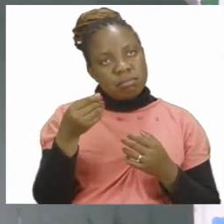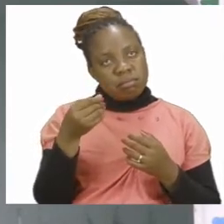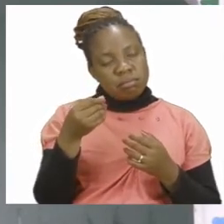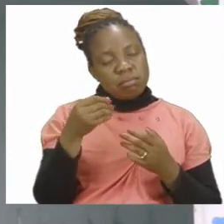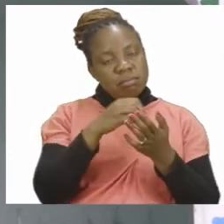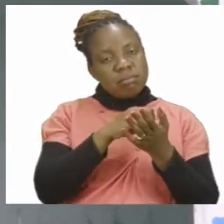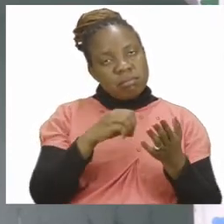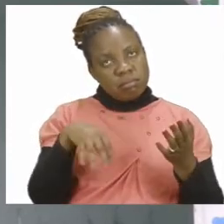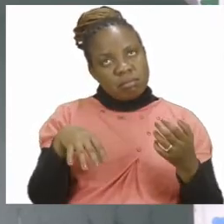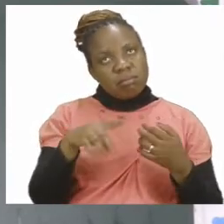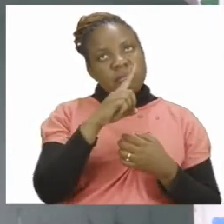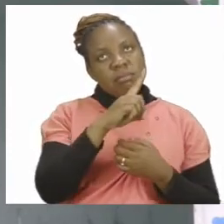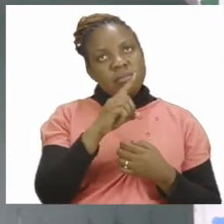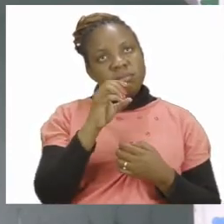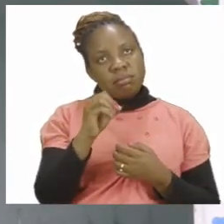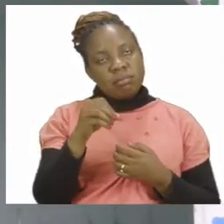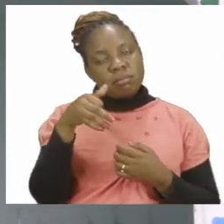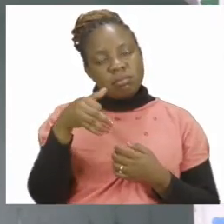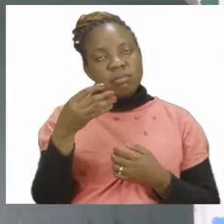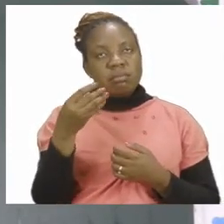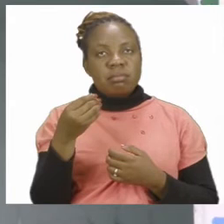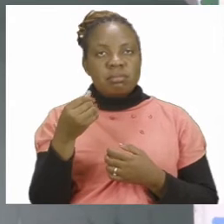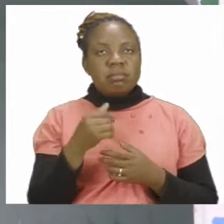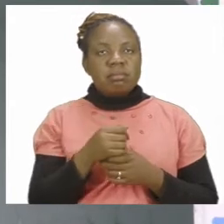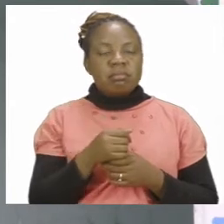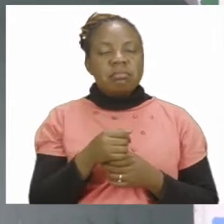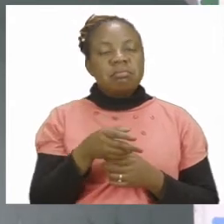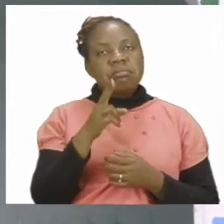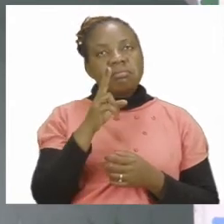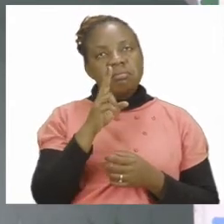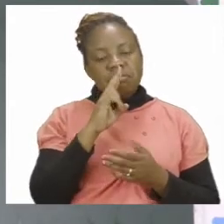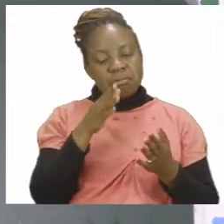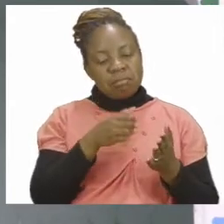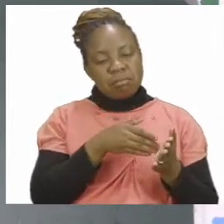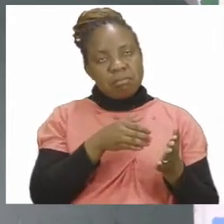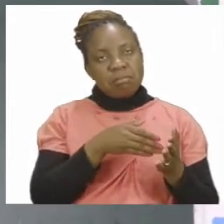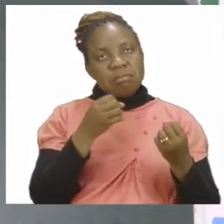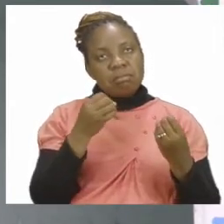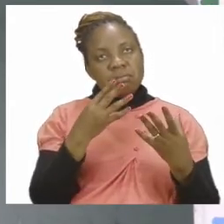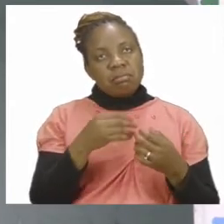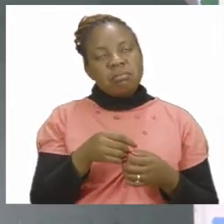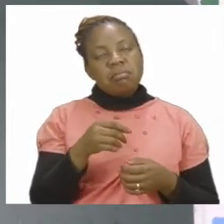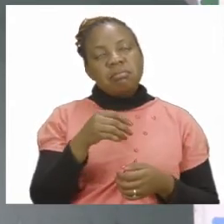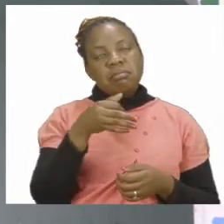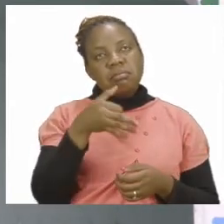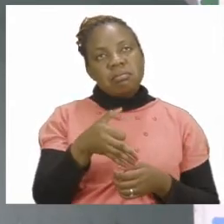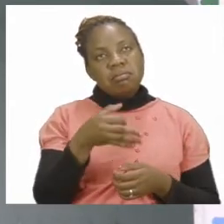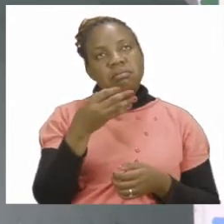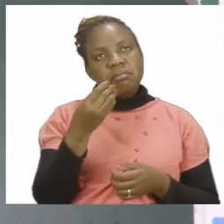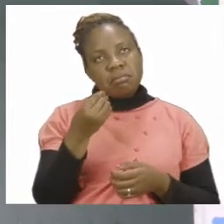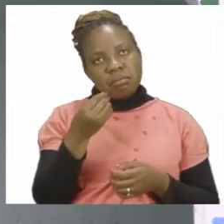Namibian dollars, and that gives us 10 Namibian dollars. So we say